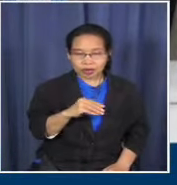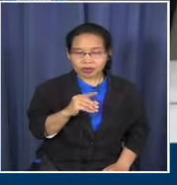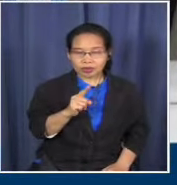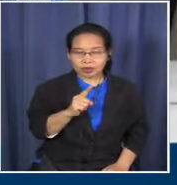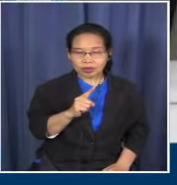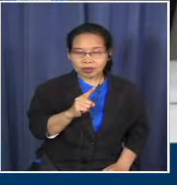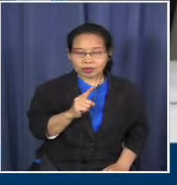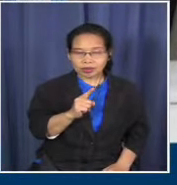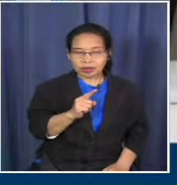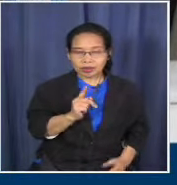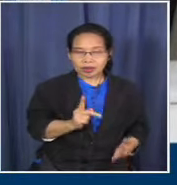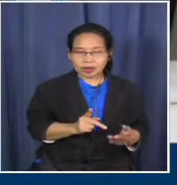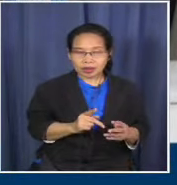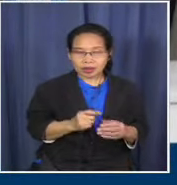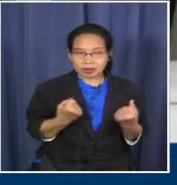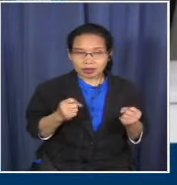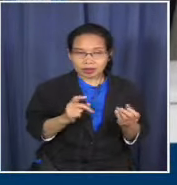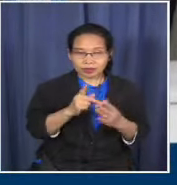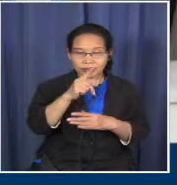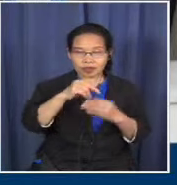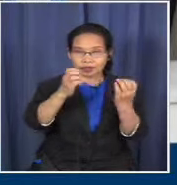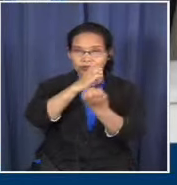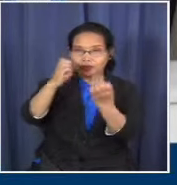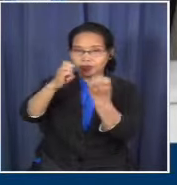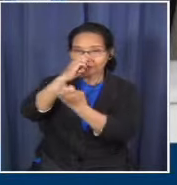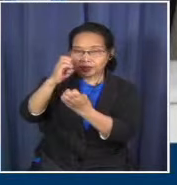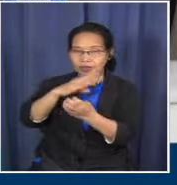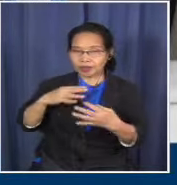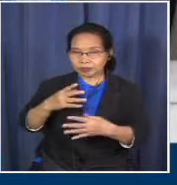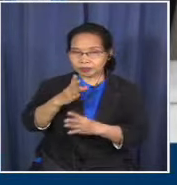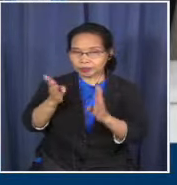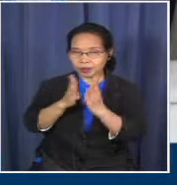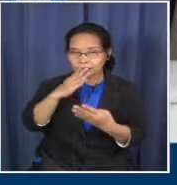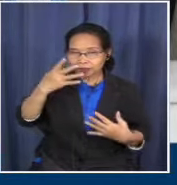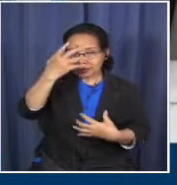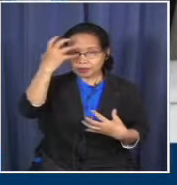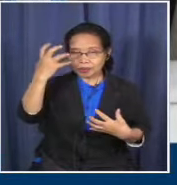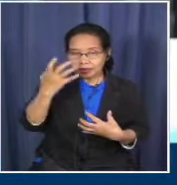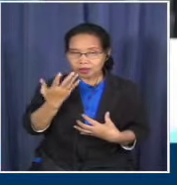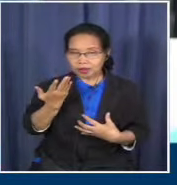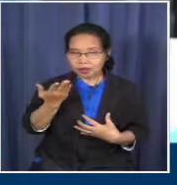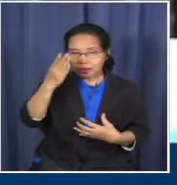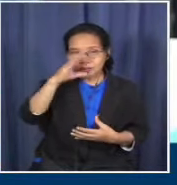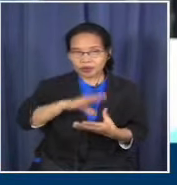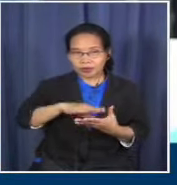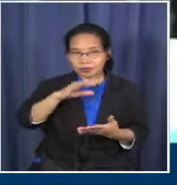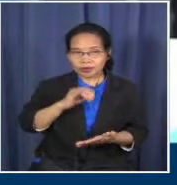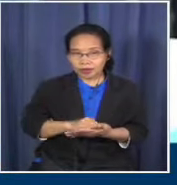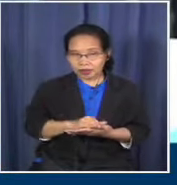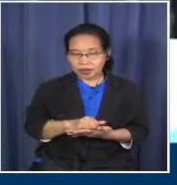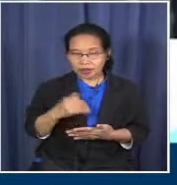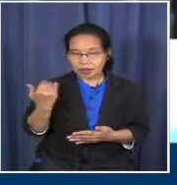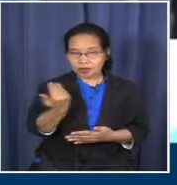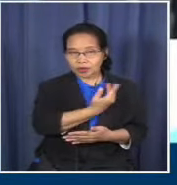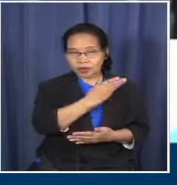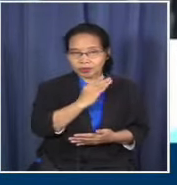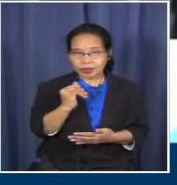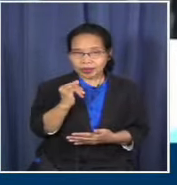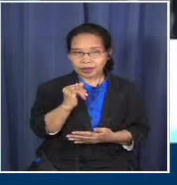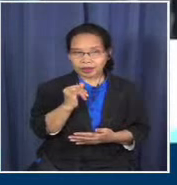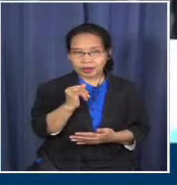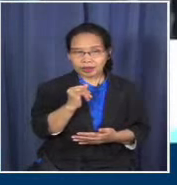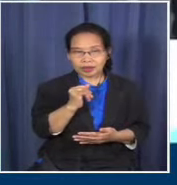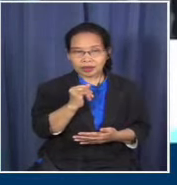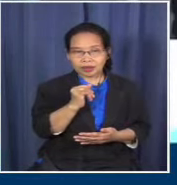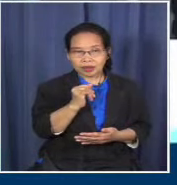from bacteria, fungi, one-celled plants and animals, and then kept evolving and became chimpanzees?